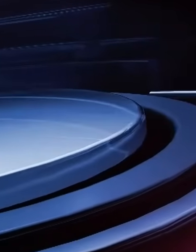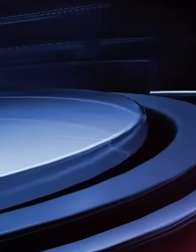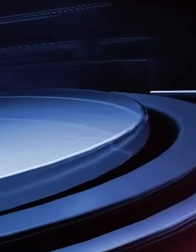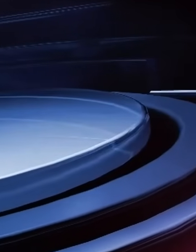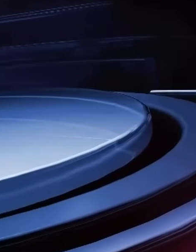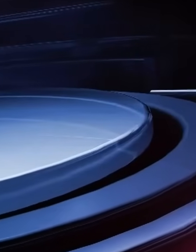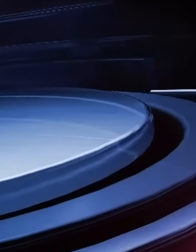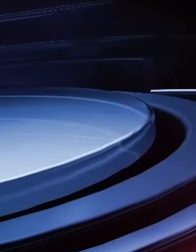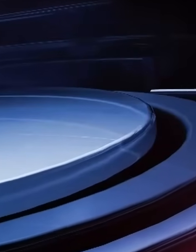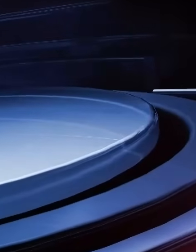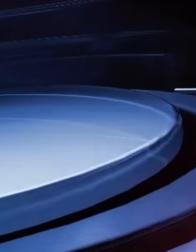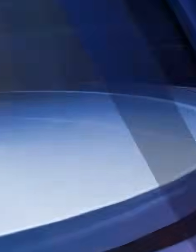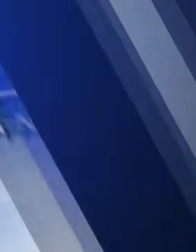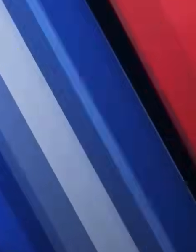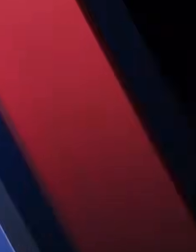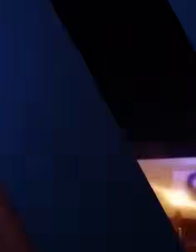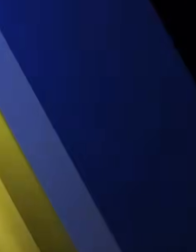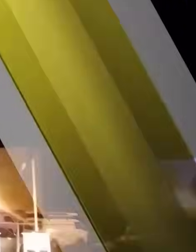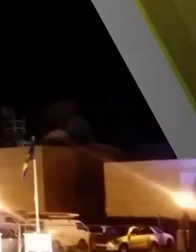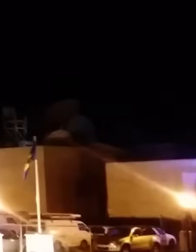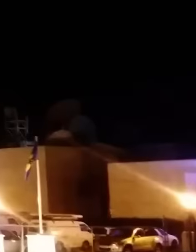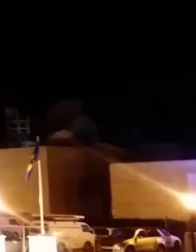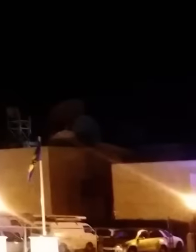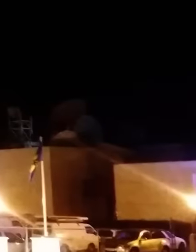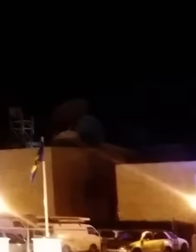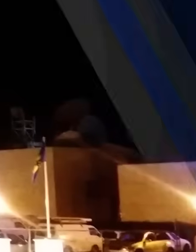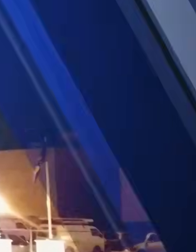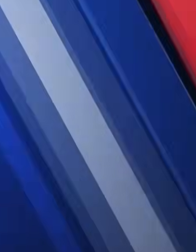the Starbajan.